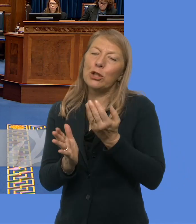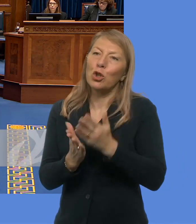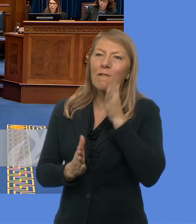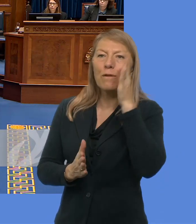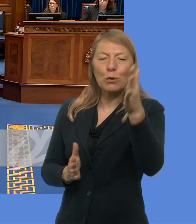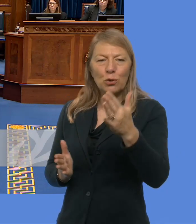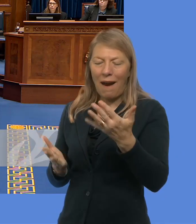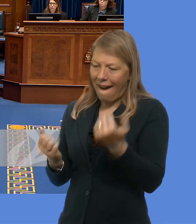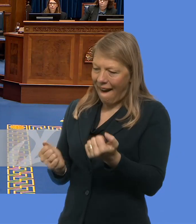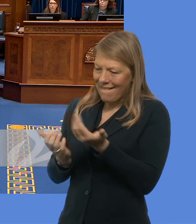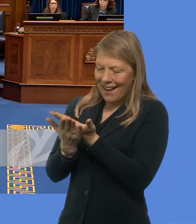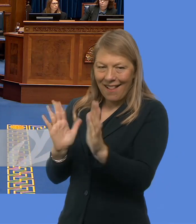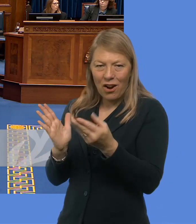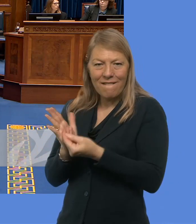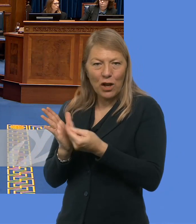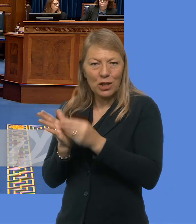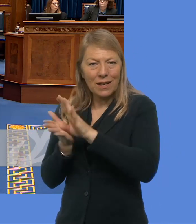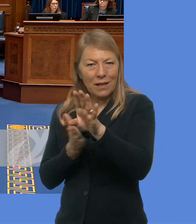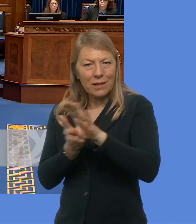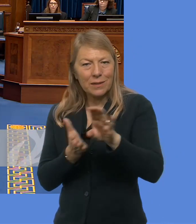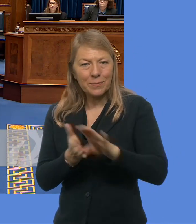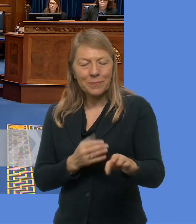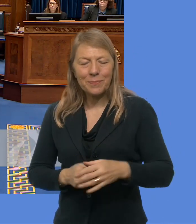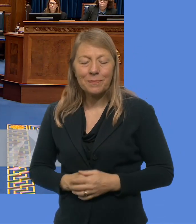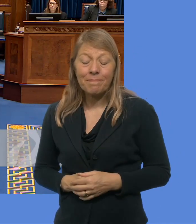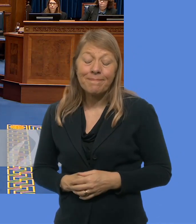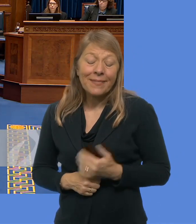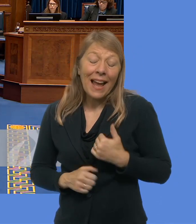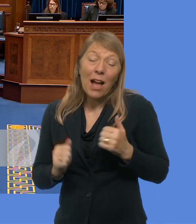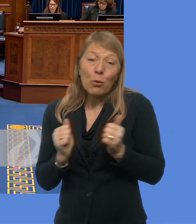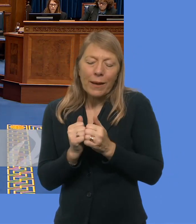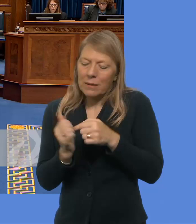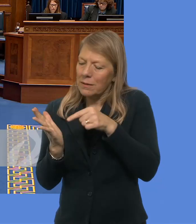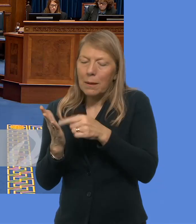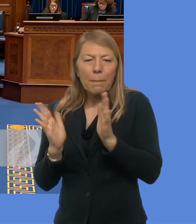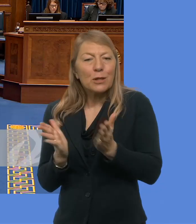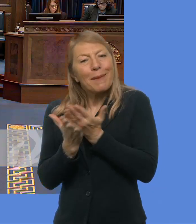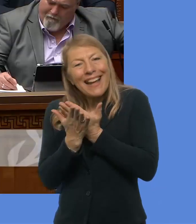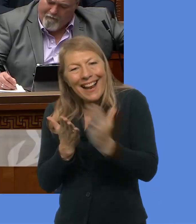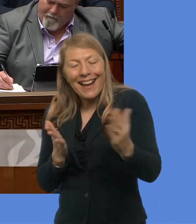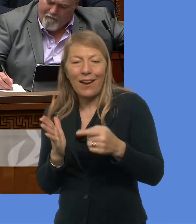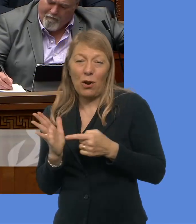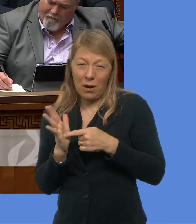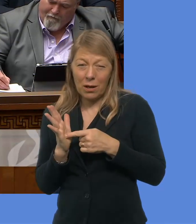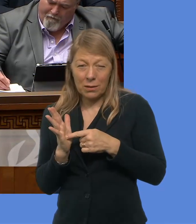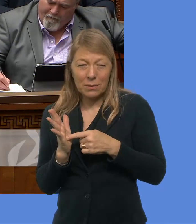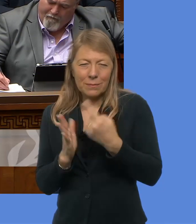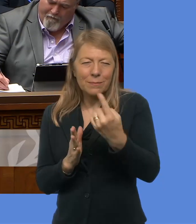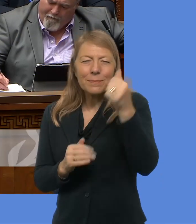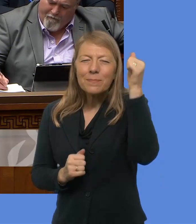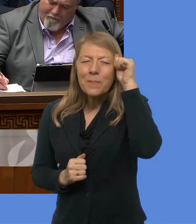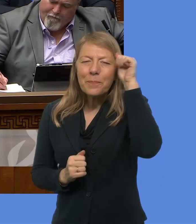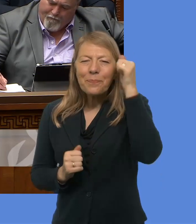new fiscal framework provides clarity on our long-term funding model. As the member will be aware, the financial